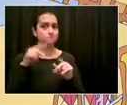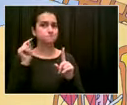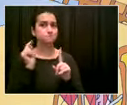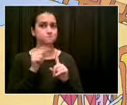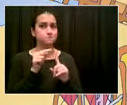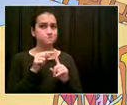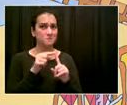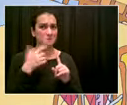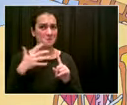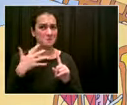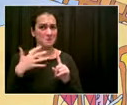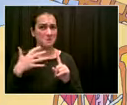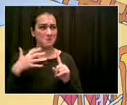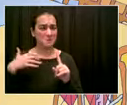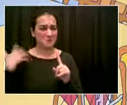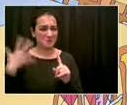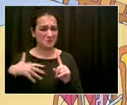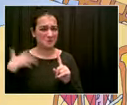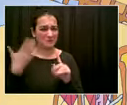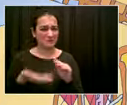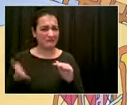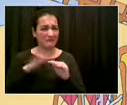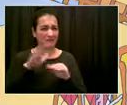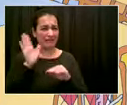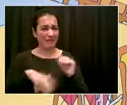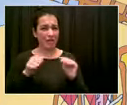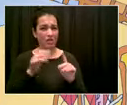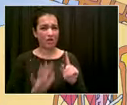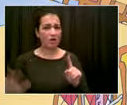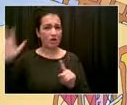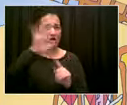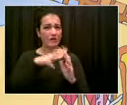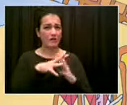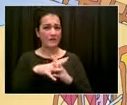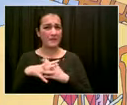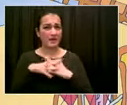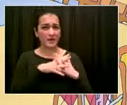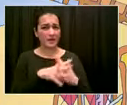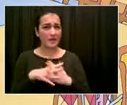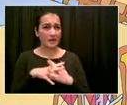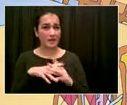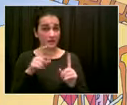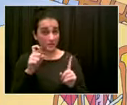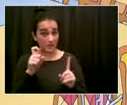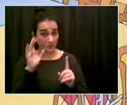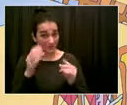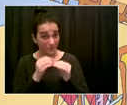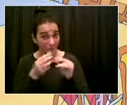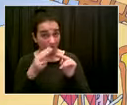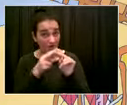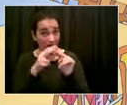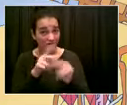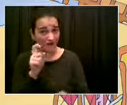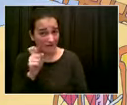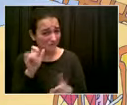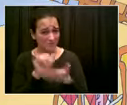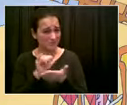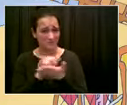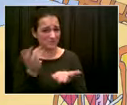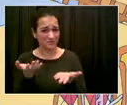you know, if so, by how much? Yeah, Anna, absolutely, because we are also the state in this country that has the